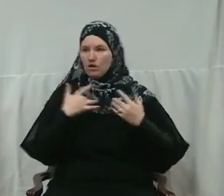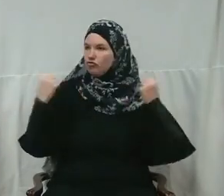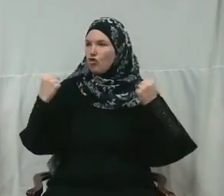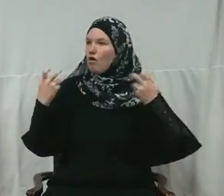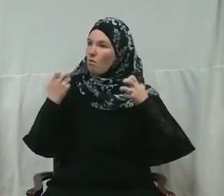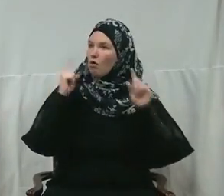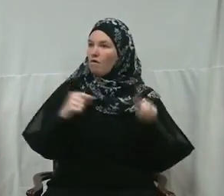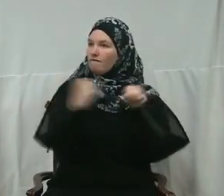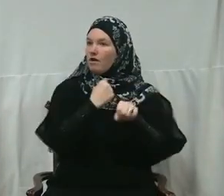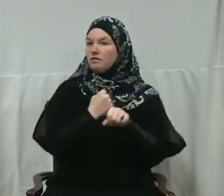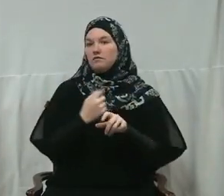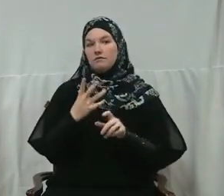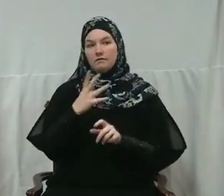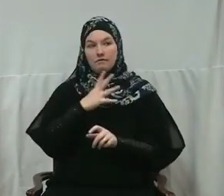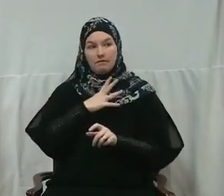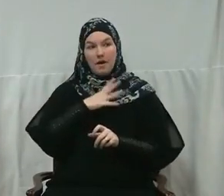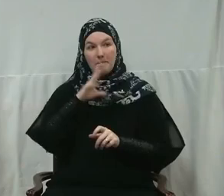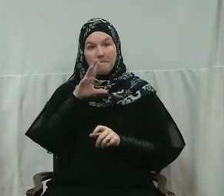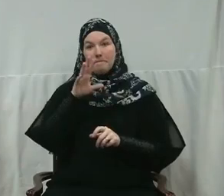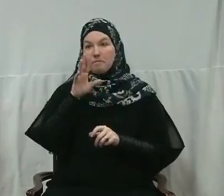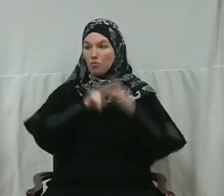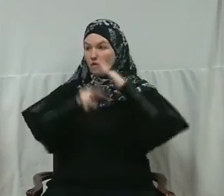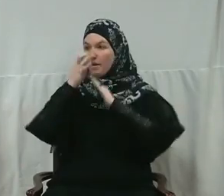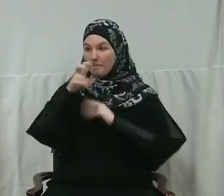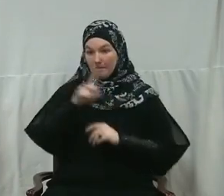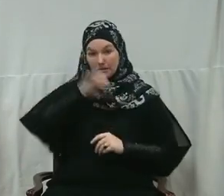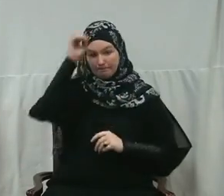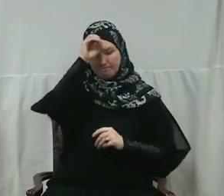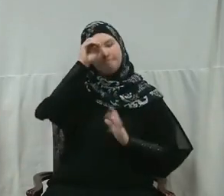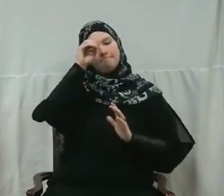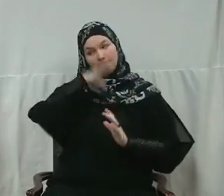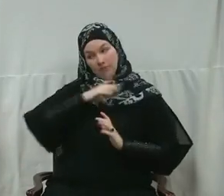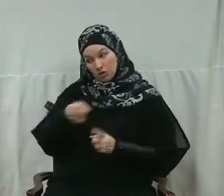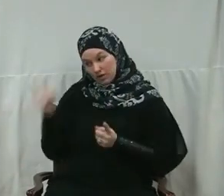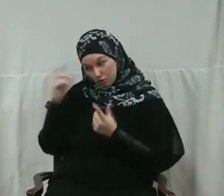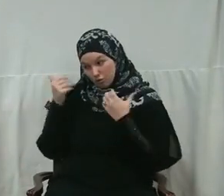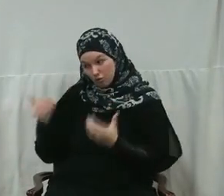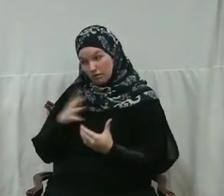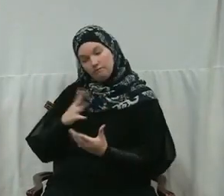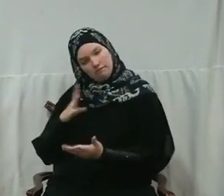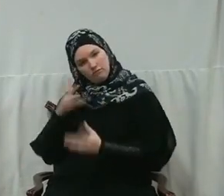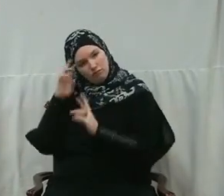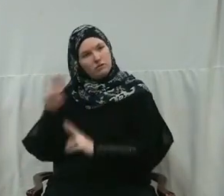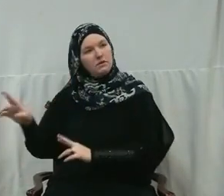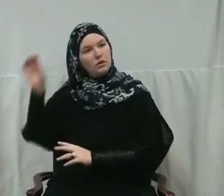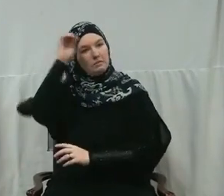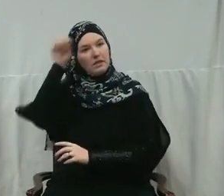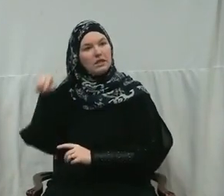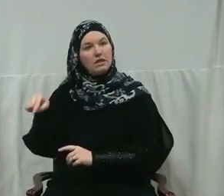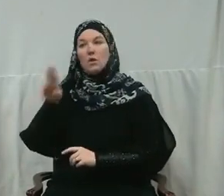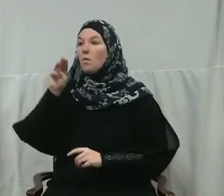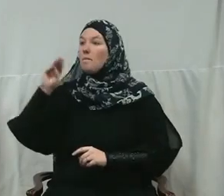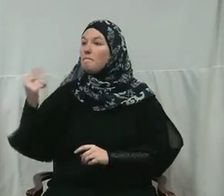So he left his opinion and followed their opinion. So when the ummah has a majority in